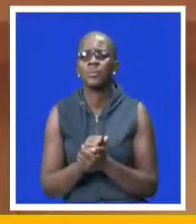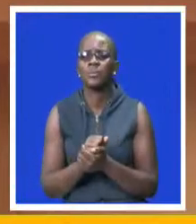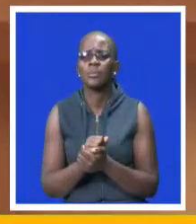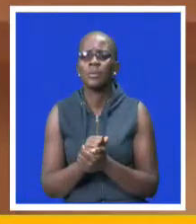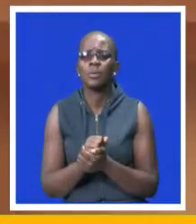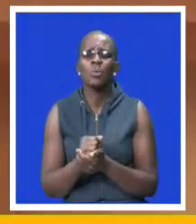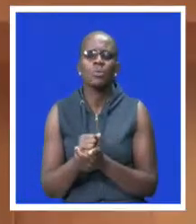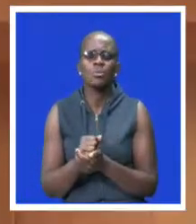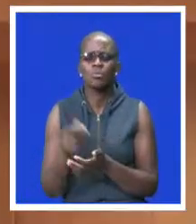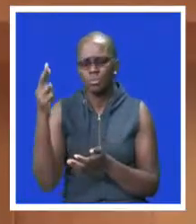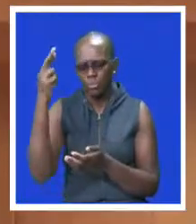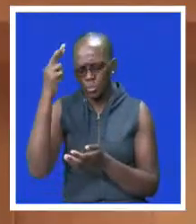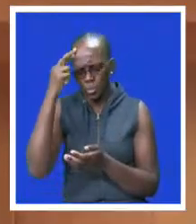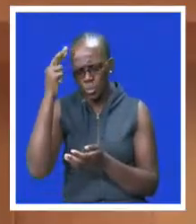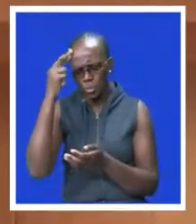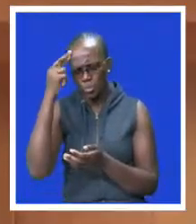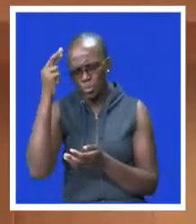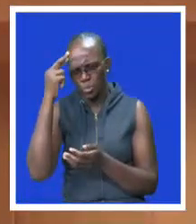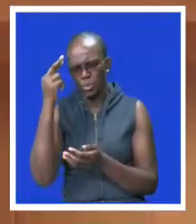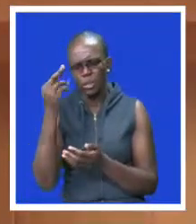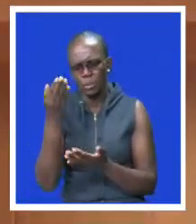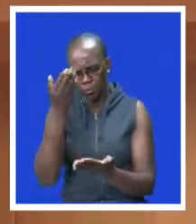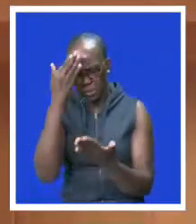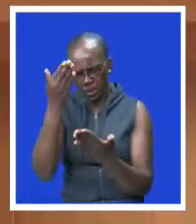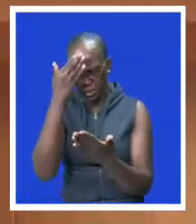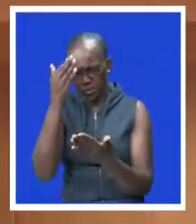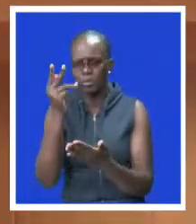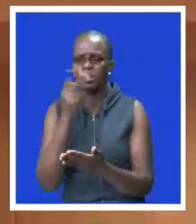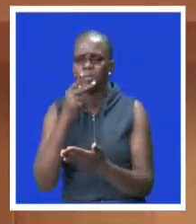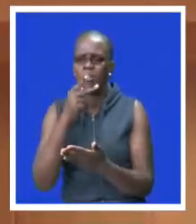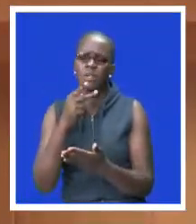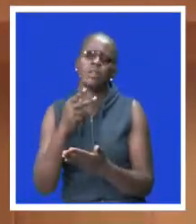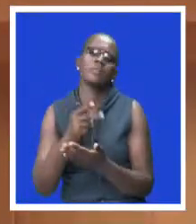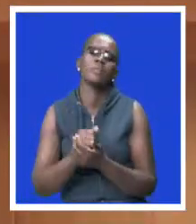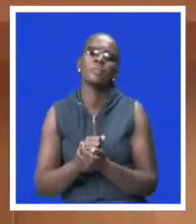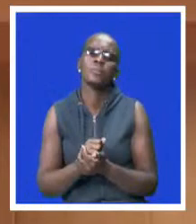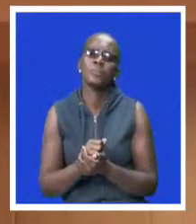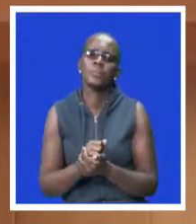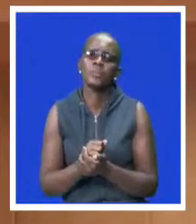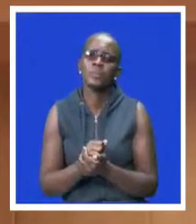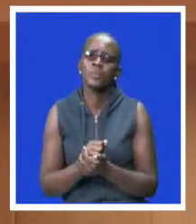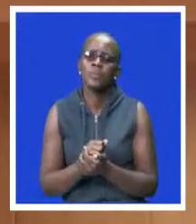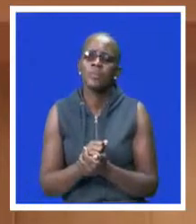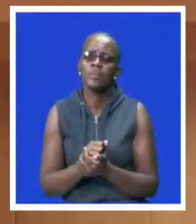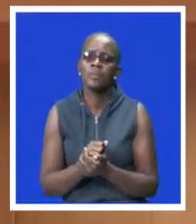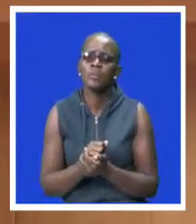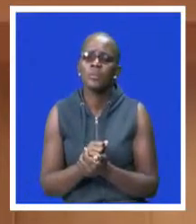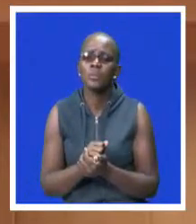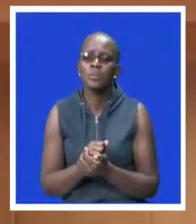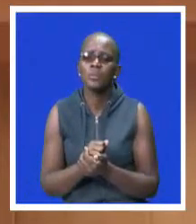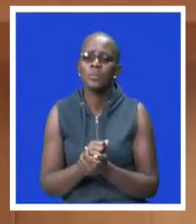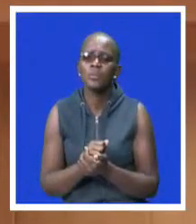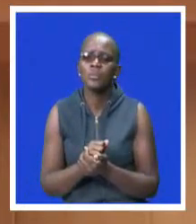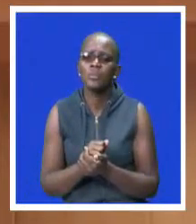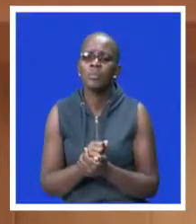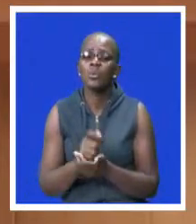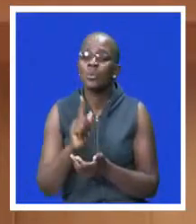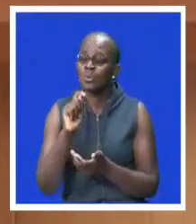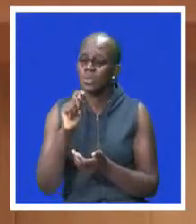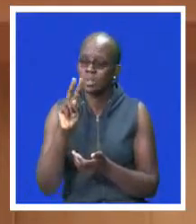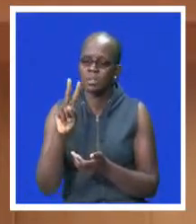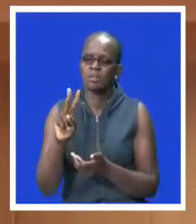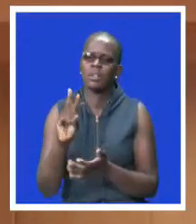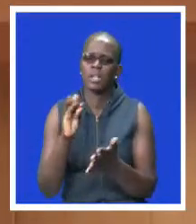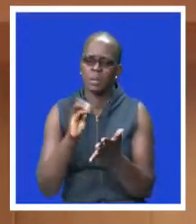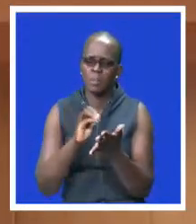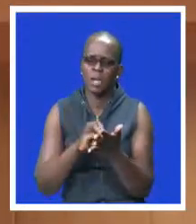talked about in our previous lesson, which was on Friday. So on your screens right now, you will have two columns, that